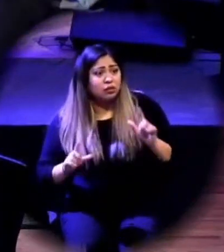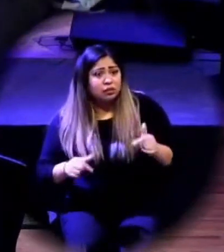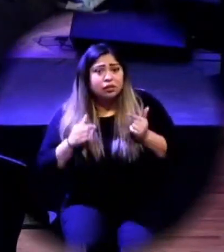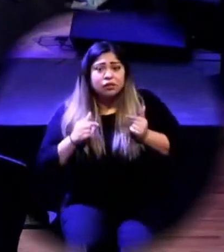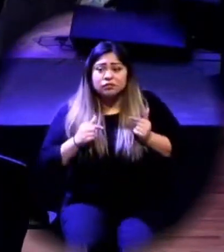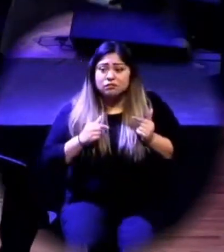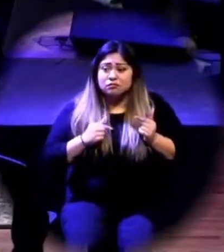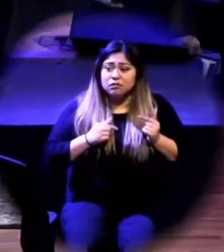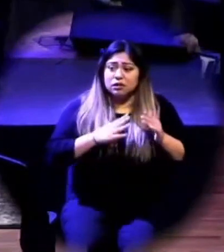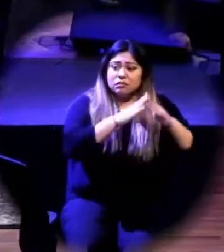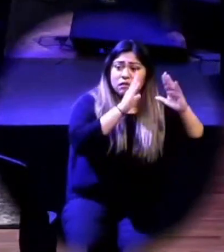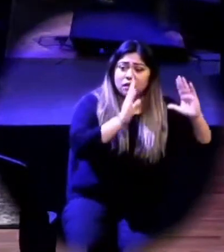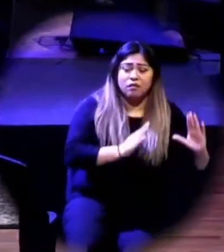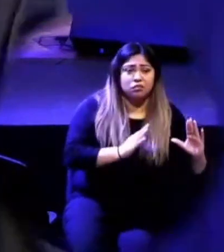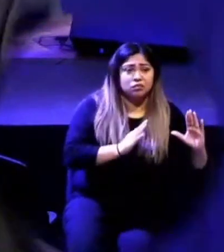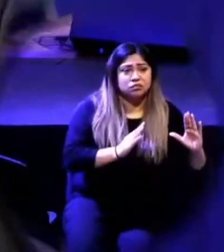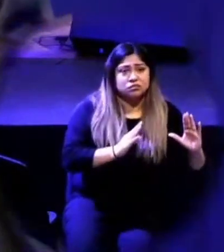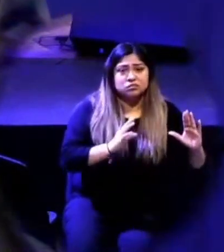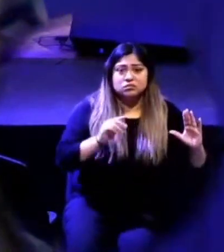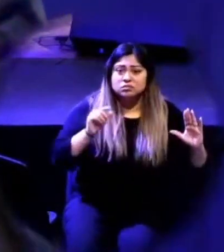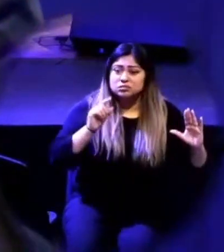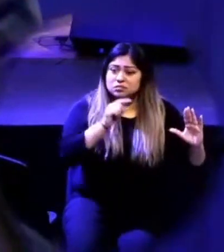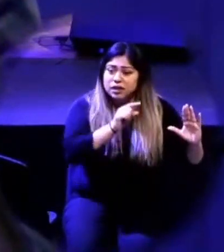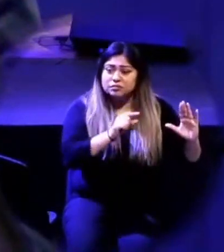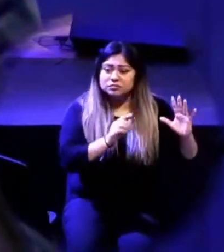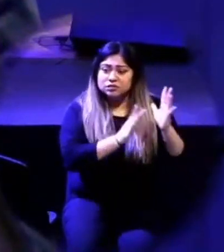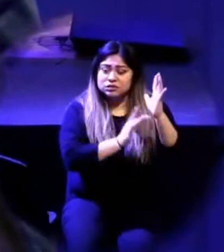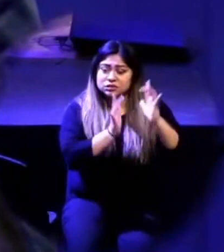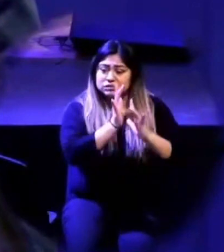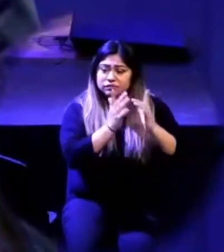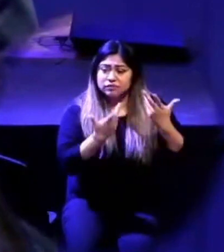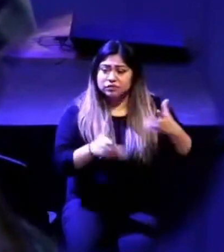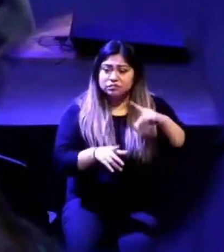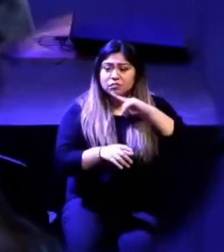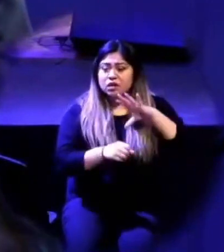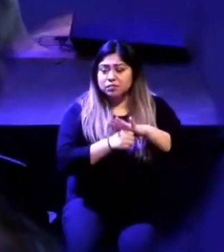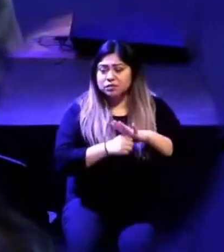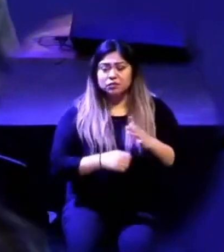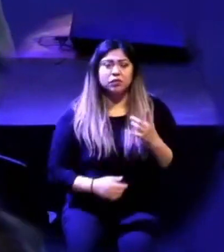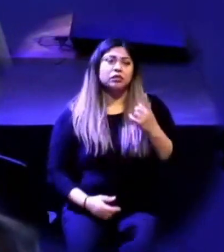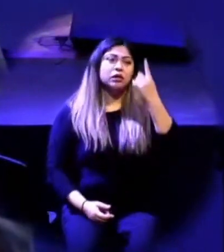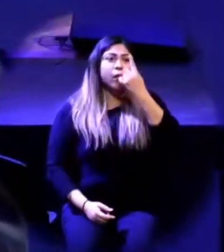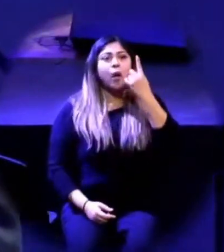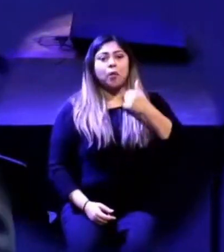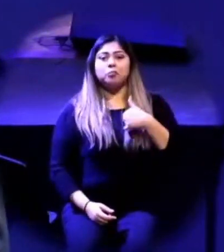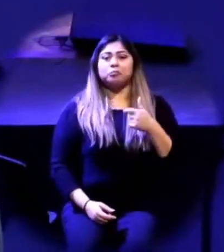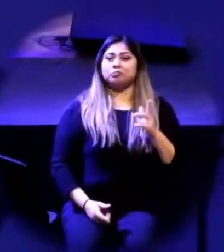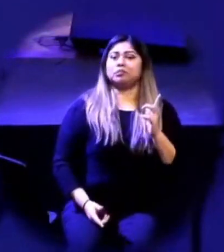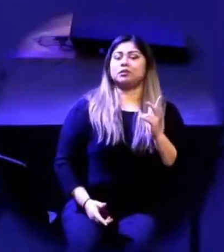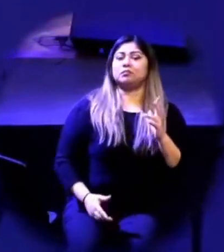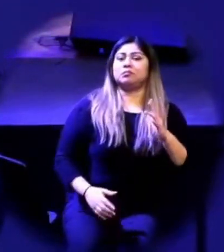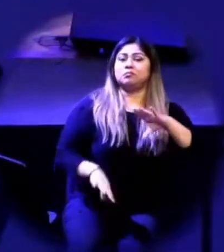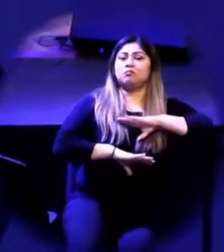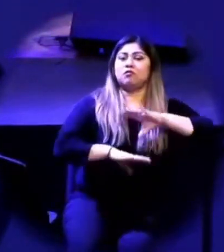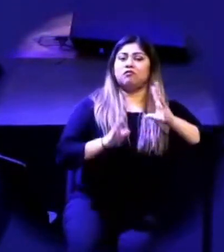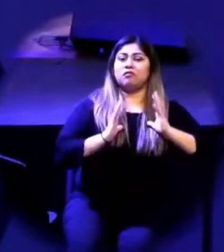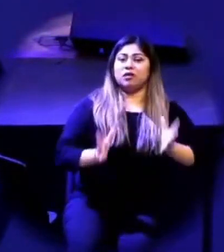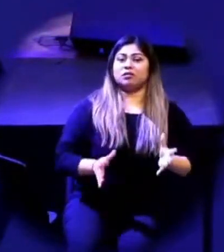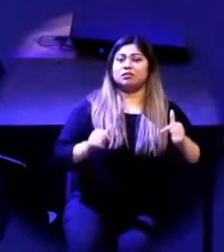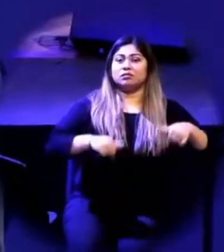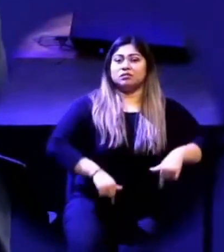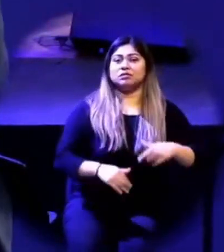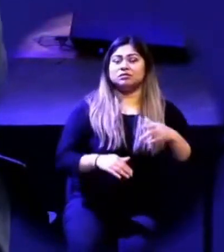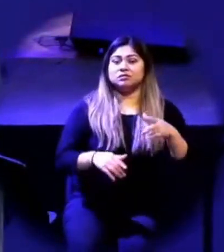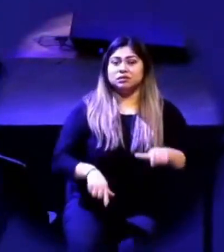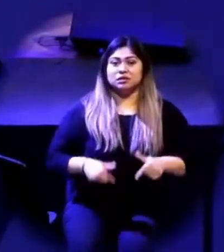sometimes allow our longing for the next life to dip a little bit because sometimes we are so pleased in this life. But